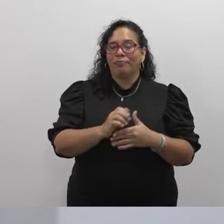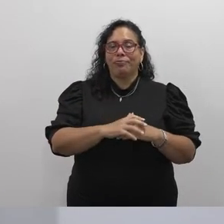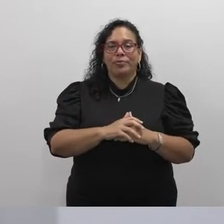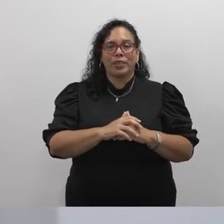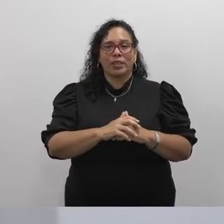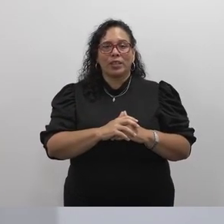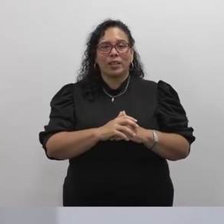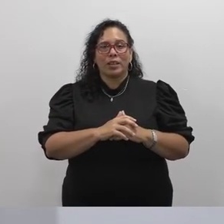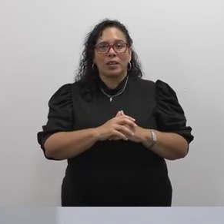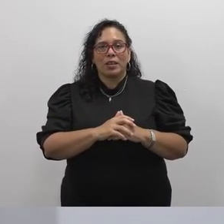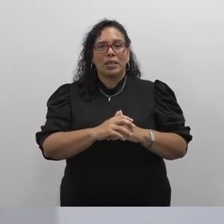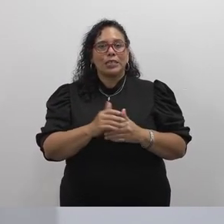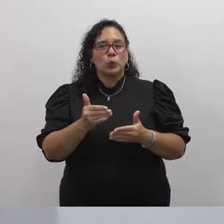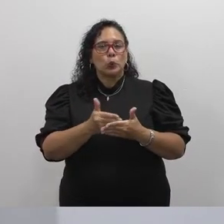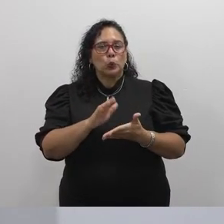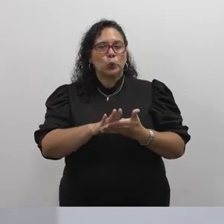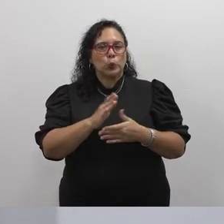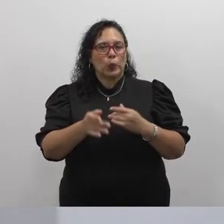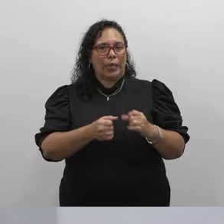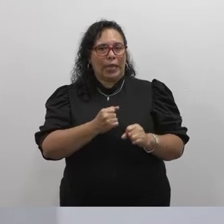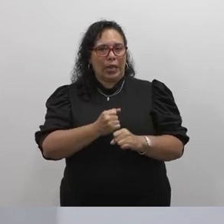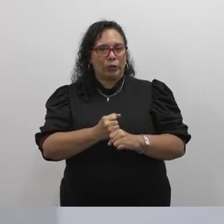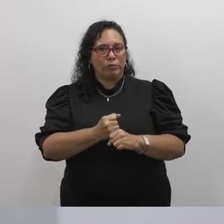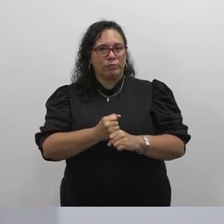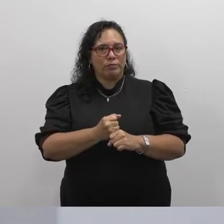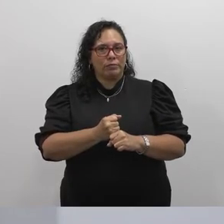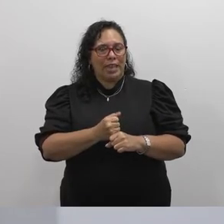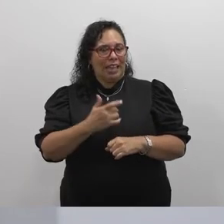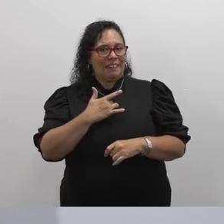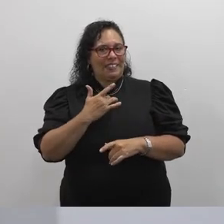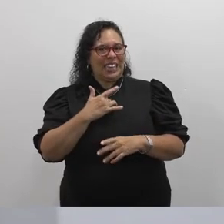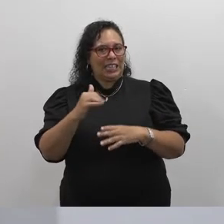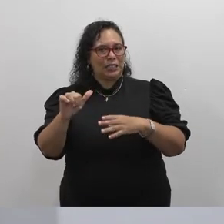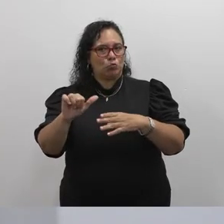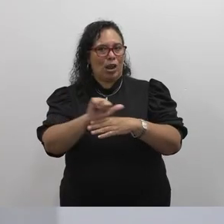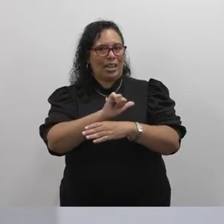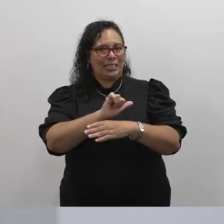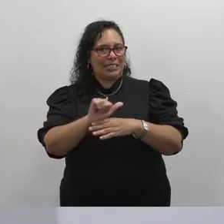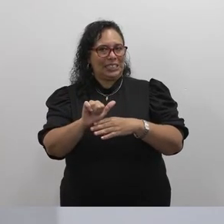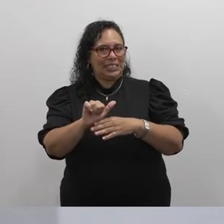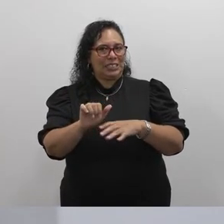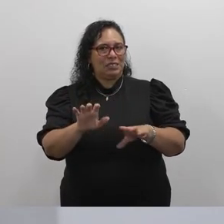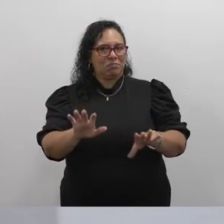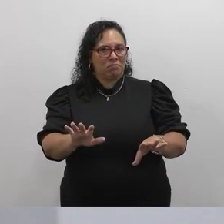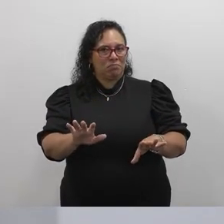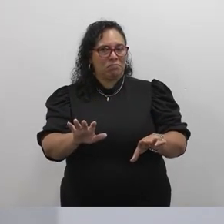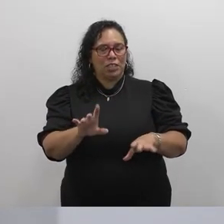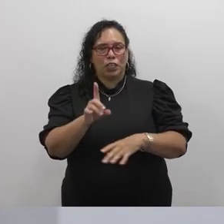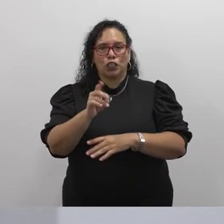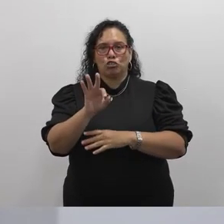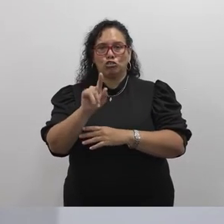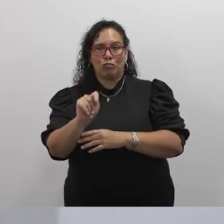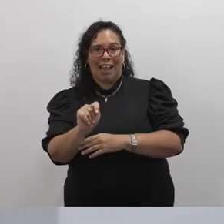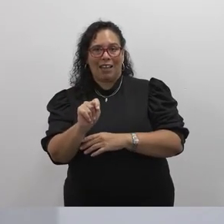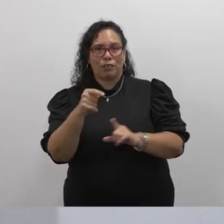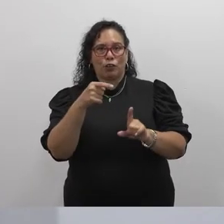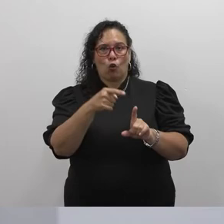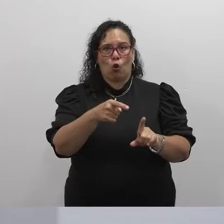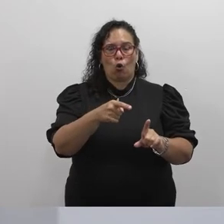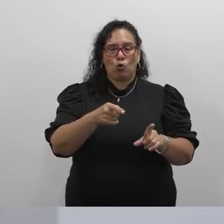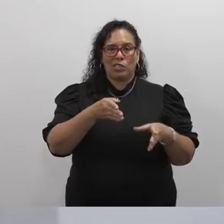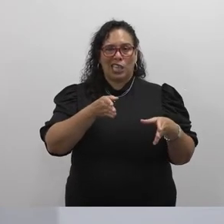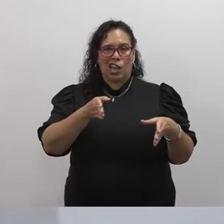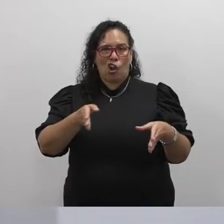year ahead too, I think of it as practicing. So a draft of goals and guardrails.